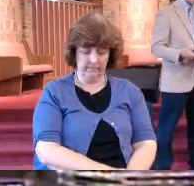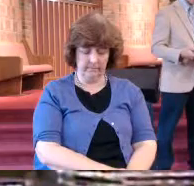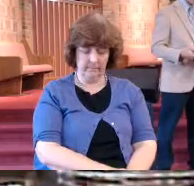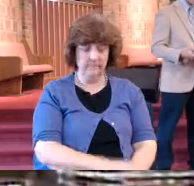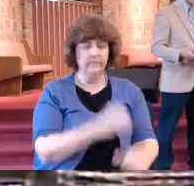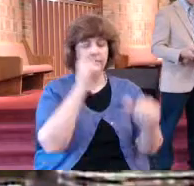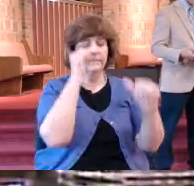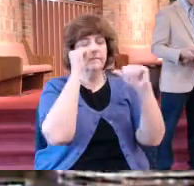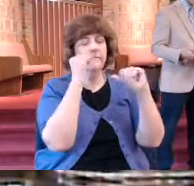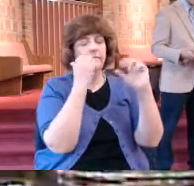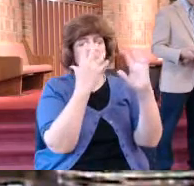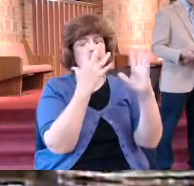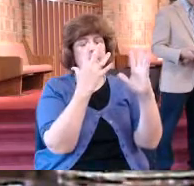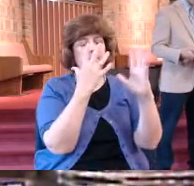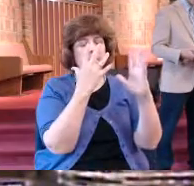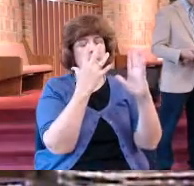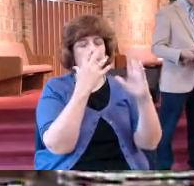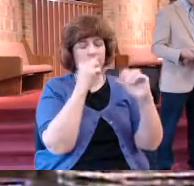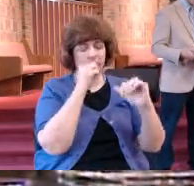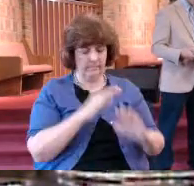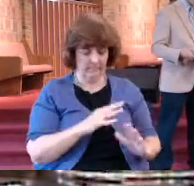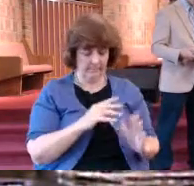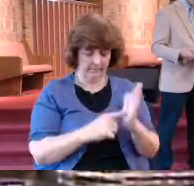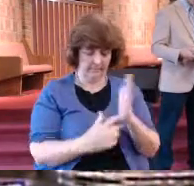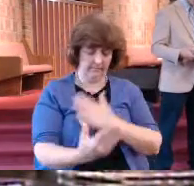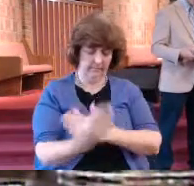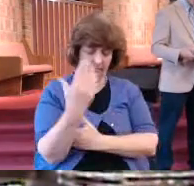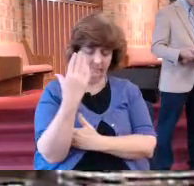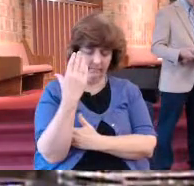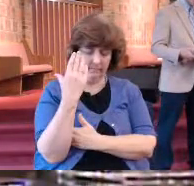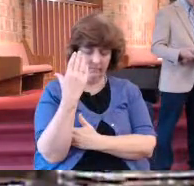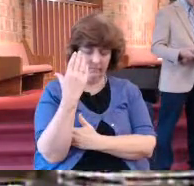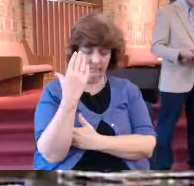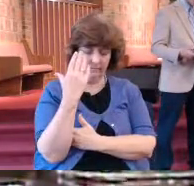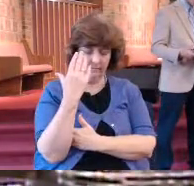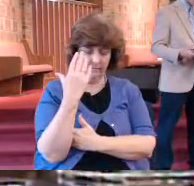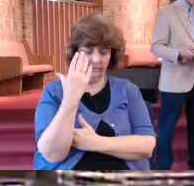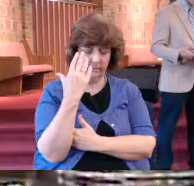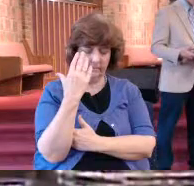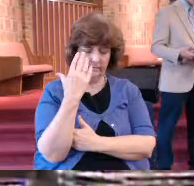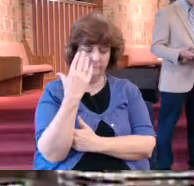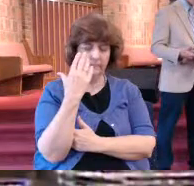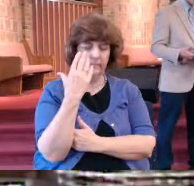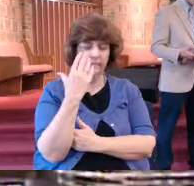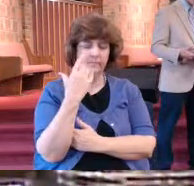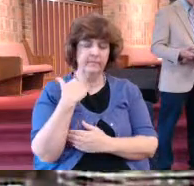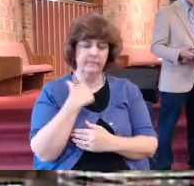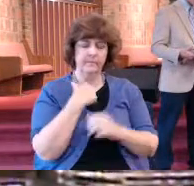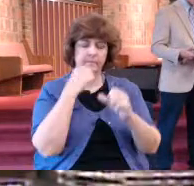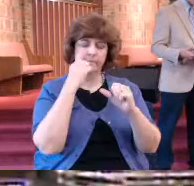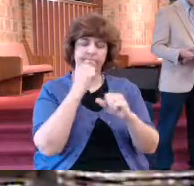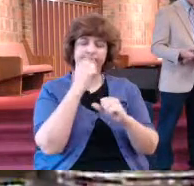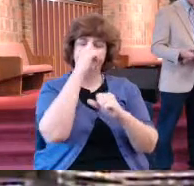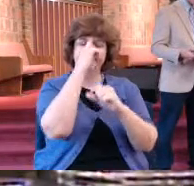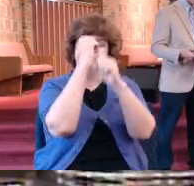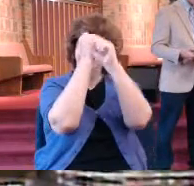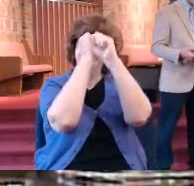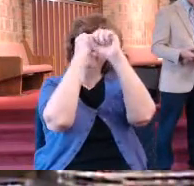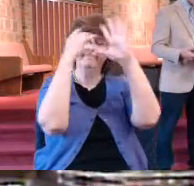Dear Father, bless us this morning with a vivid recollection of the things we